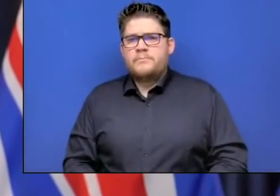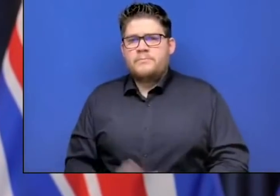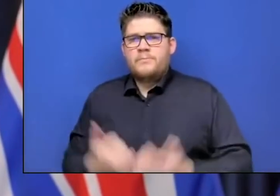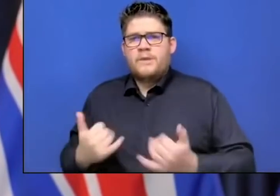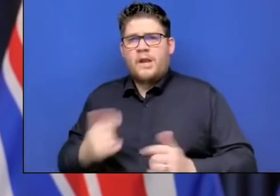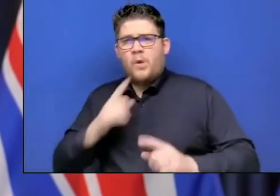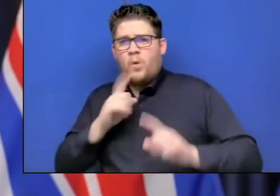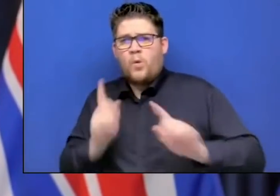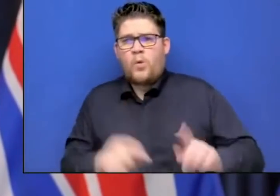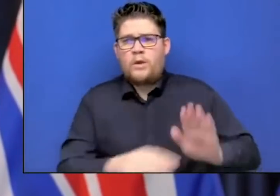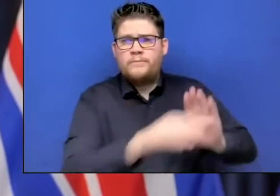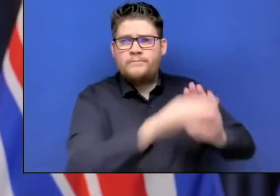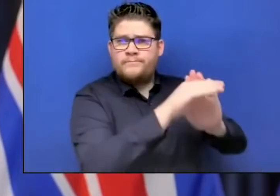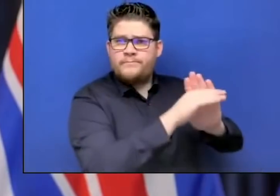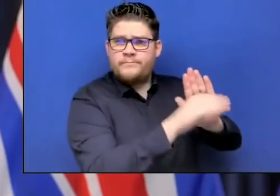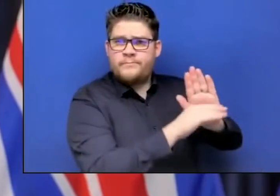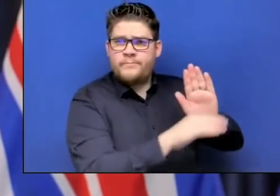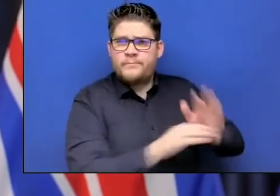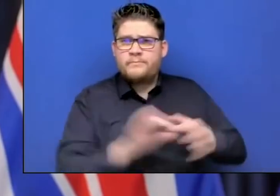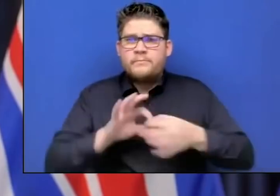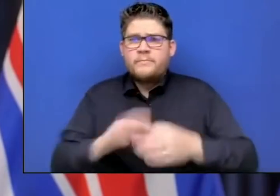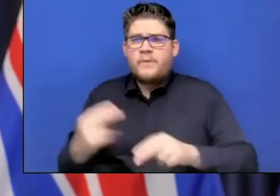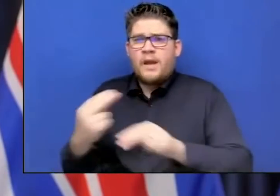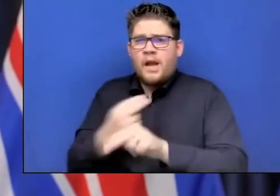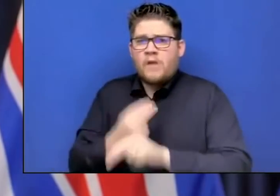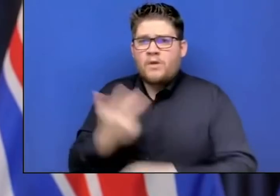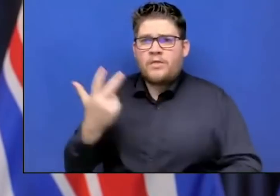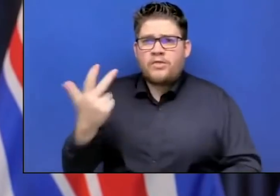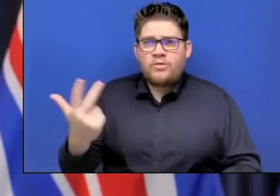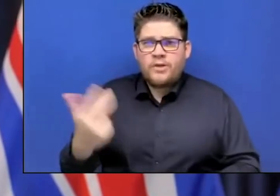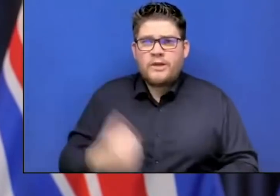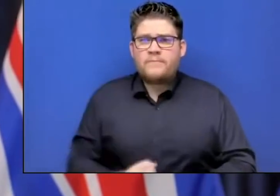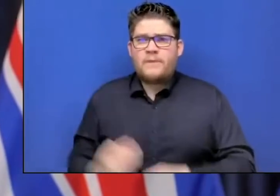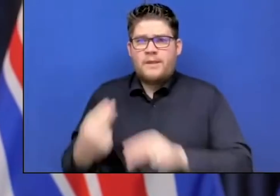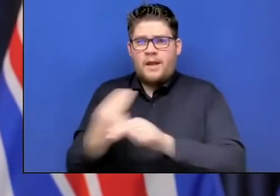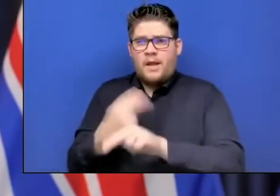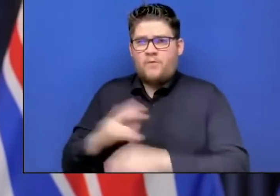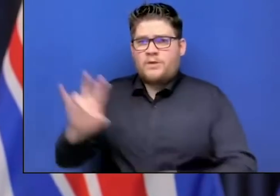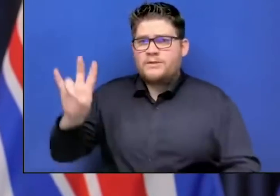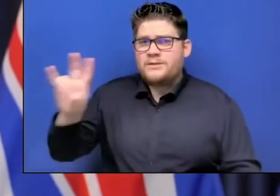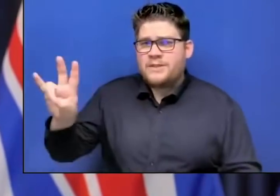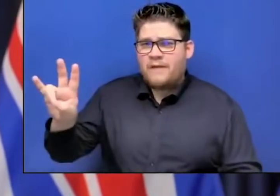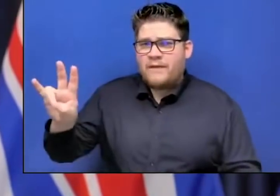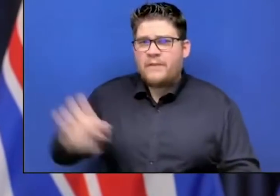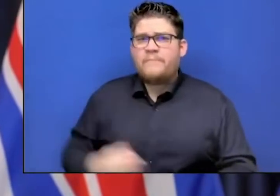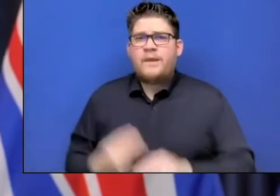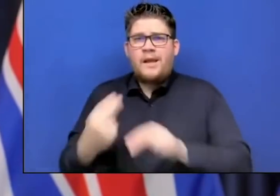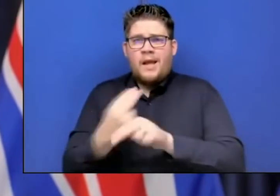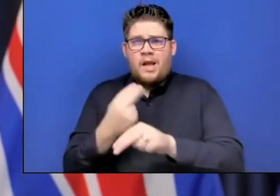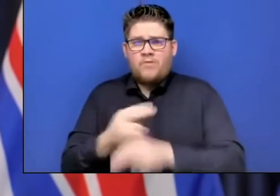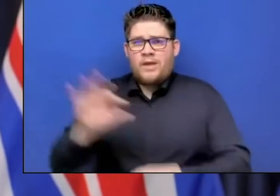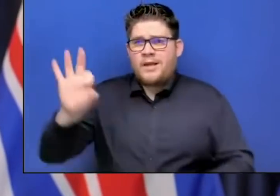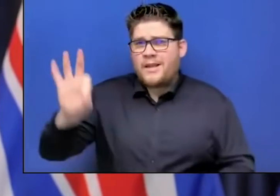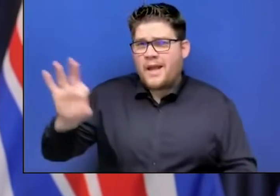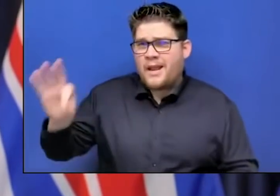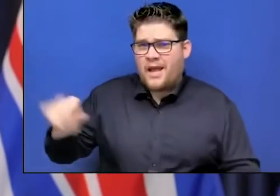related to non-essential travel on Highways 3, Highway 7, and Highway 99 remain in